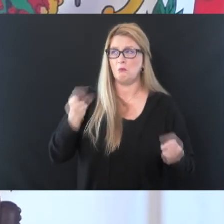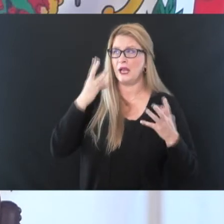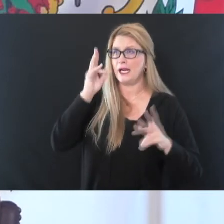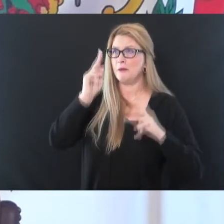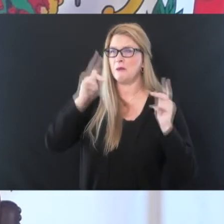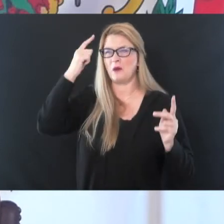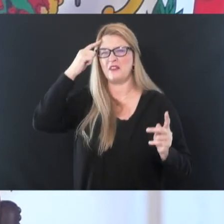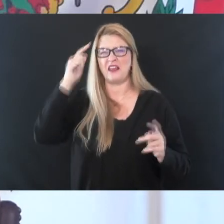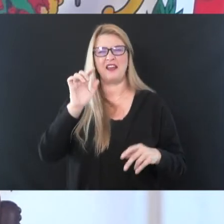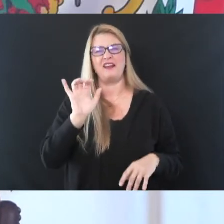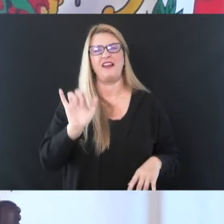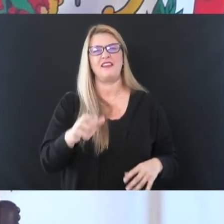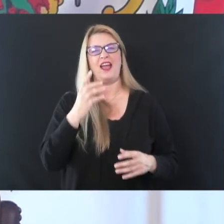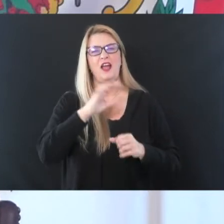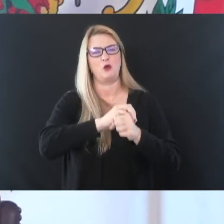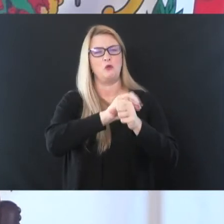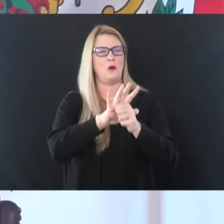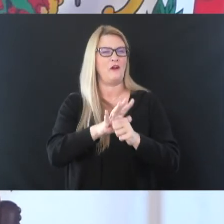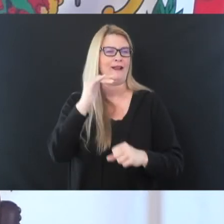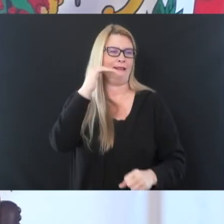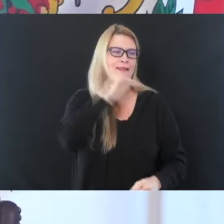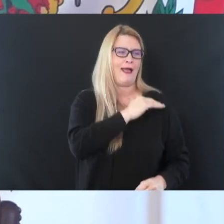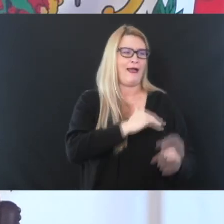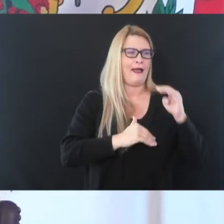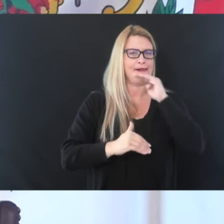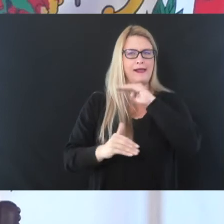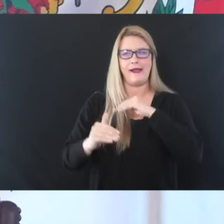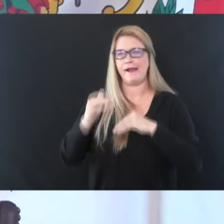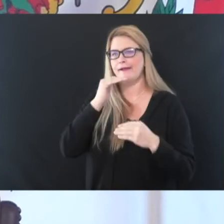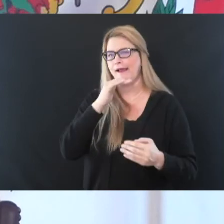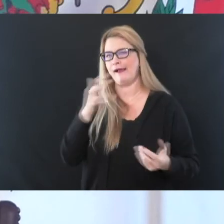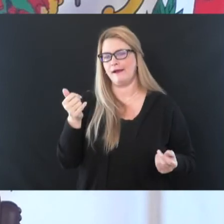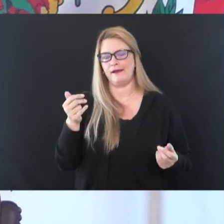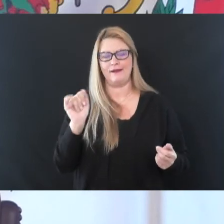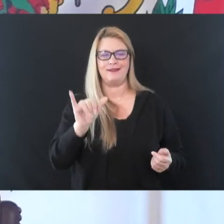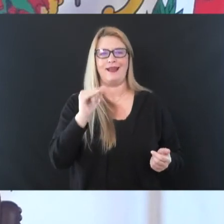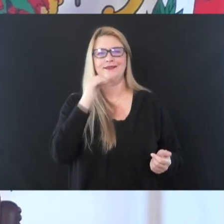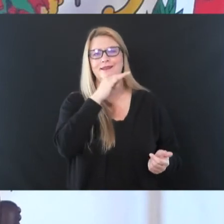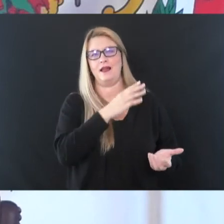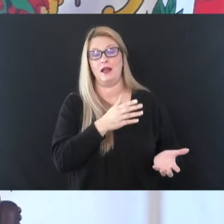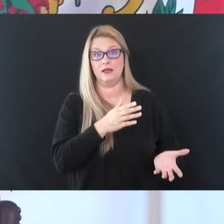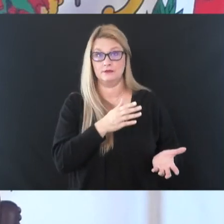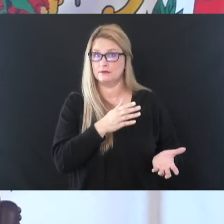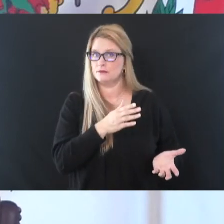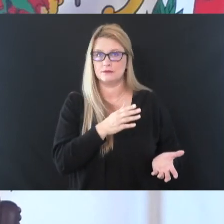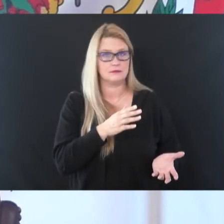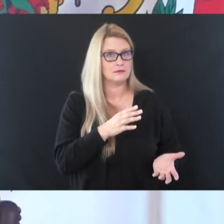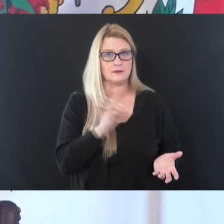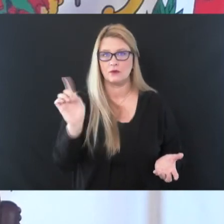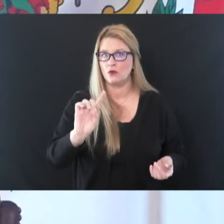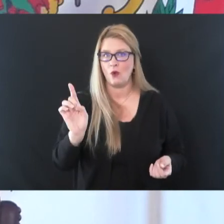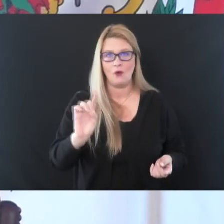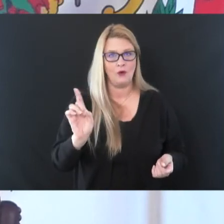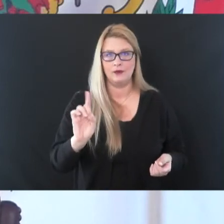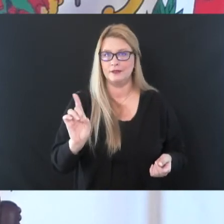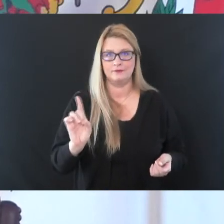real. And they were doing it all across our land, all across West Virginia, all across the United States of